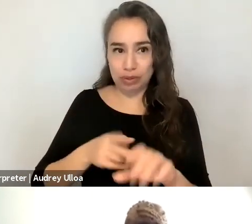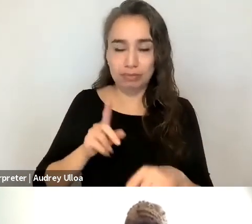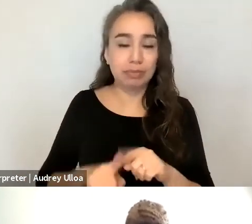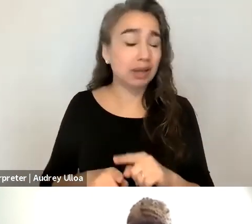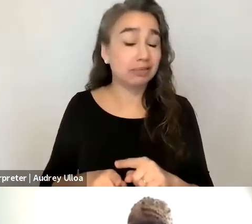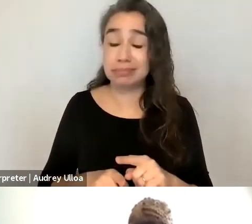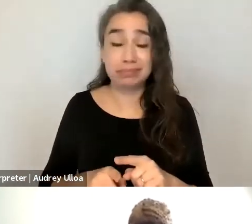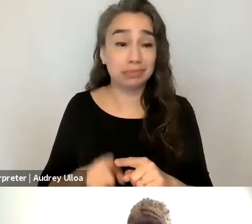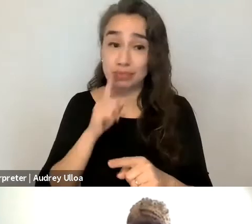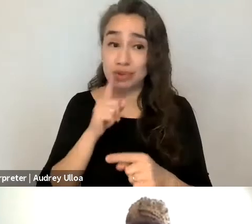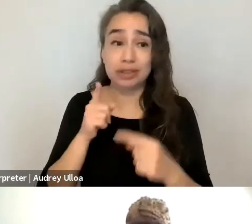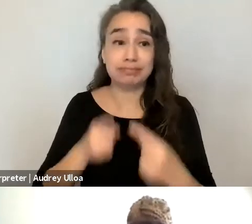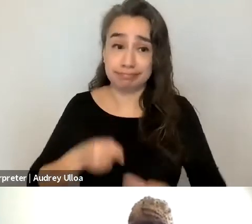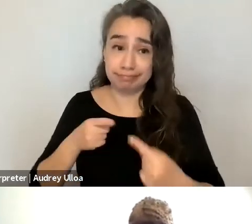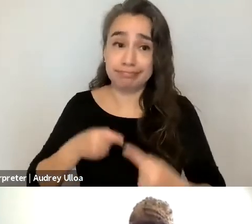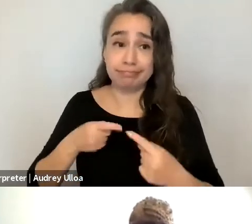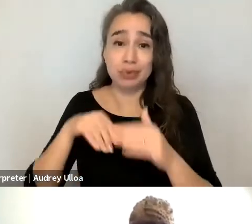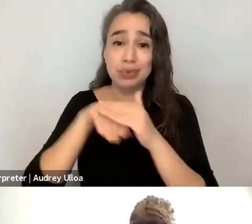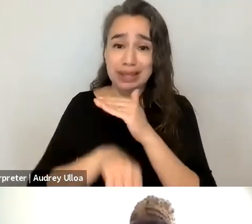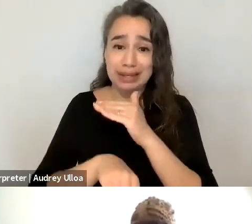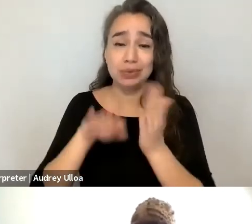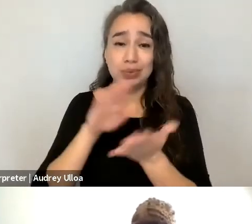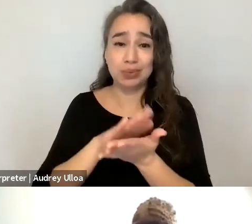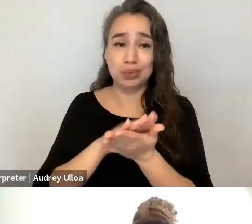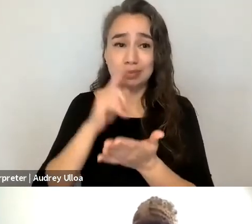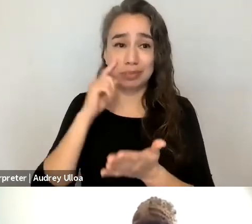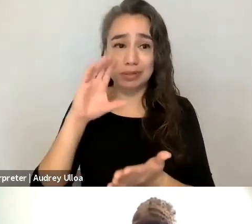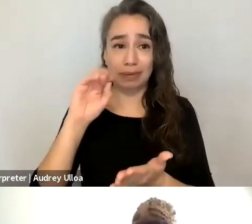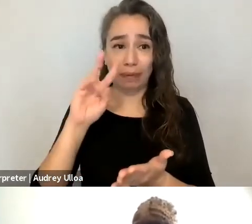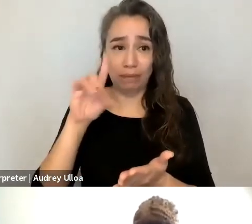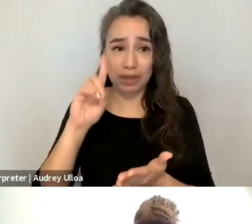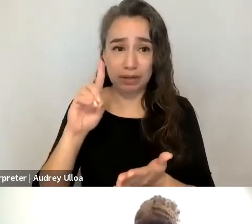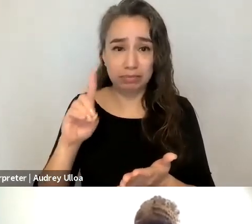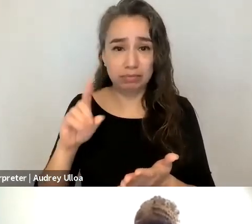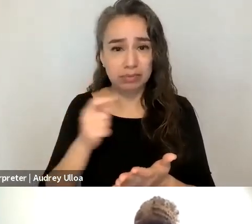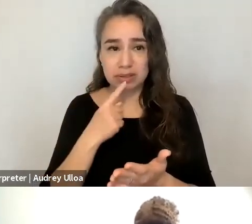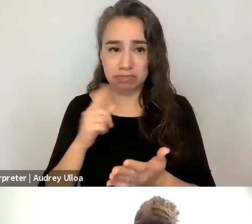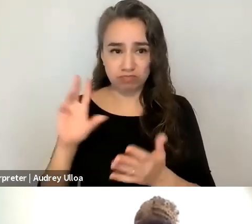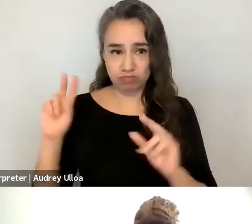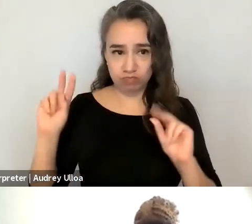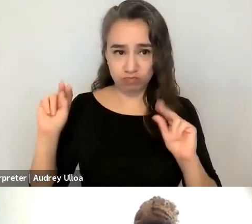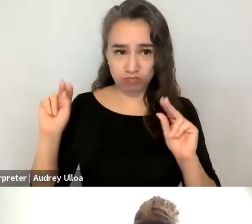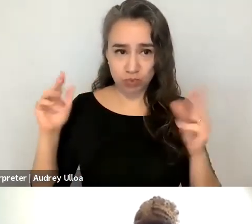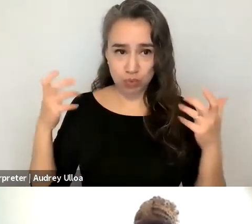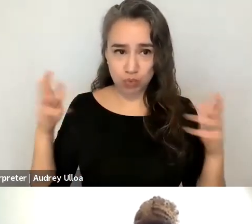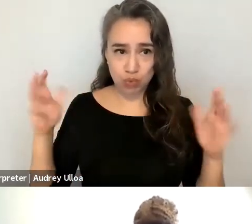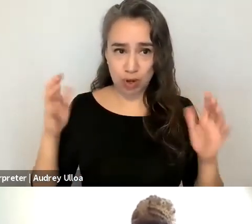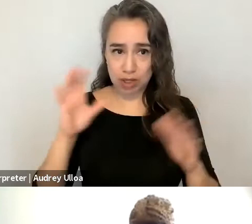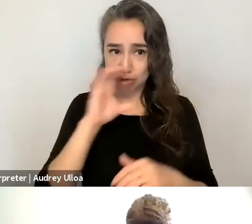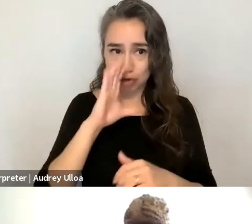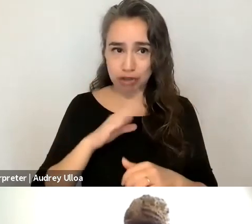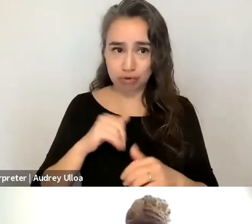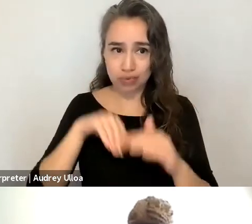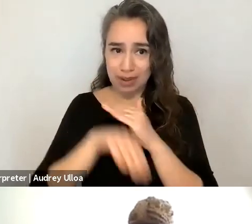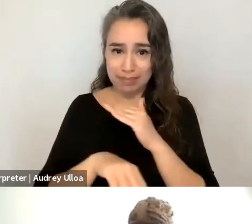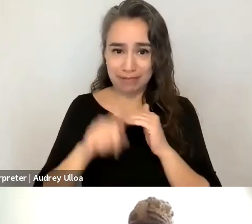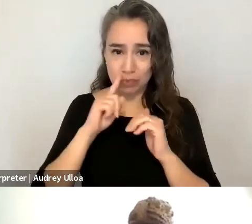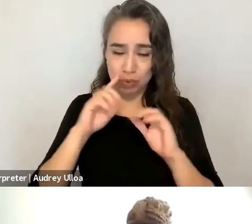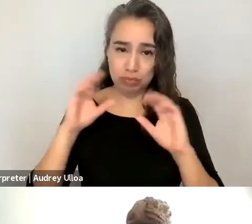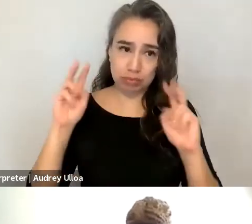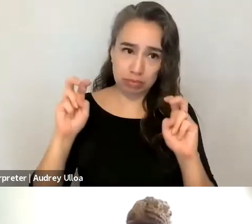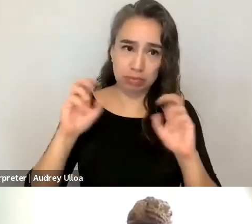getting in the schools because of COVID, and they didn't want to let strangers in for no reason, essential